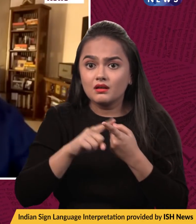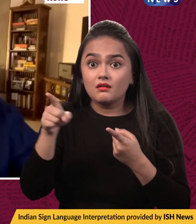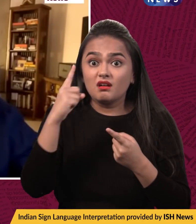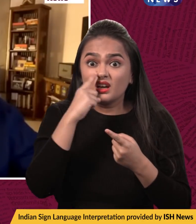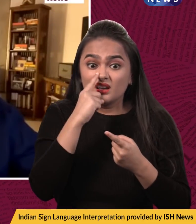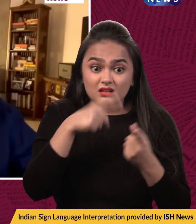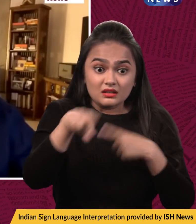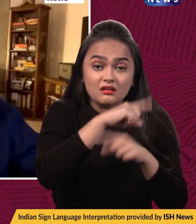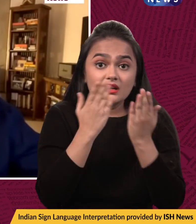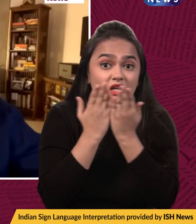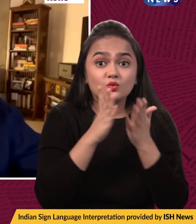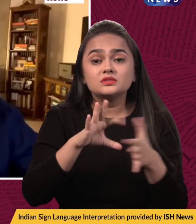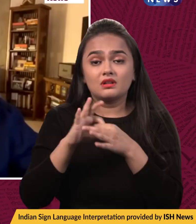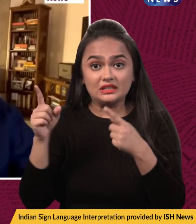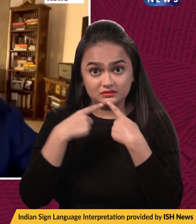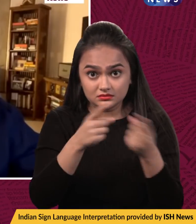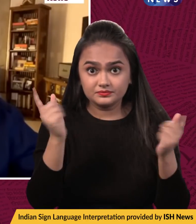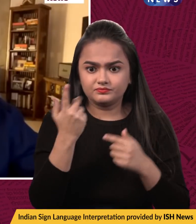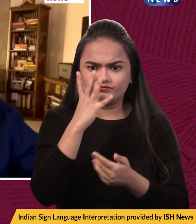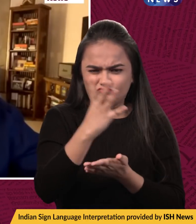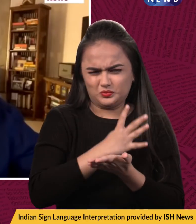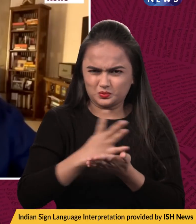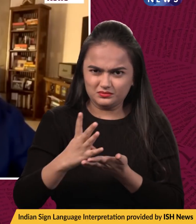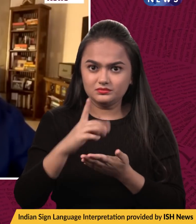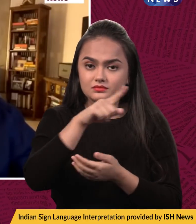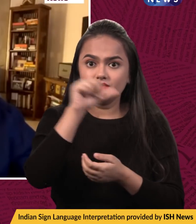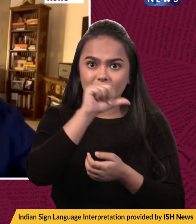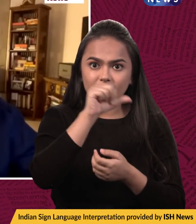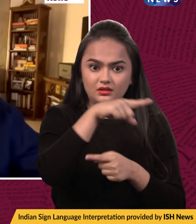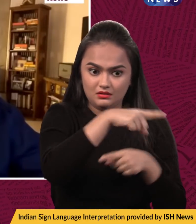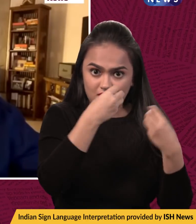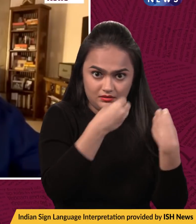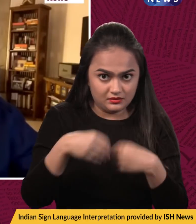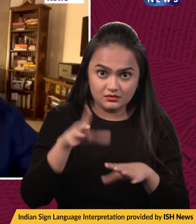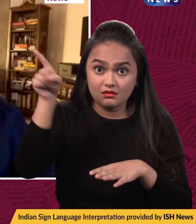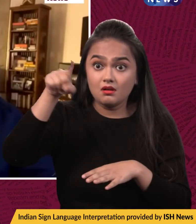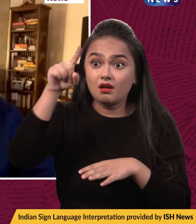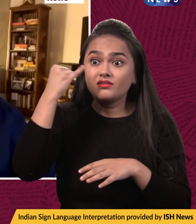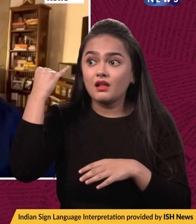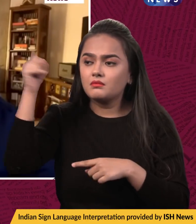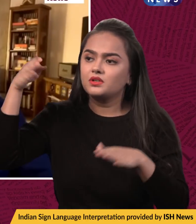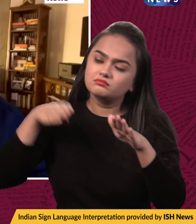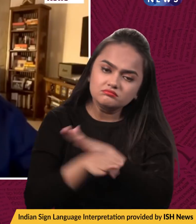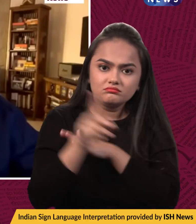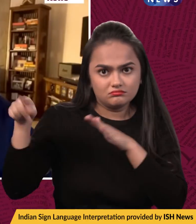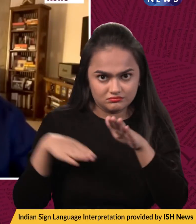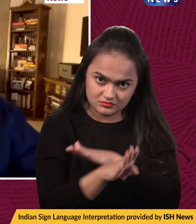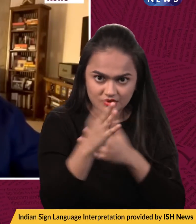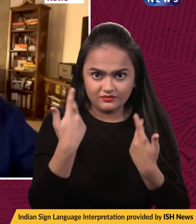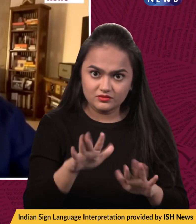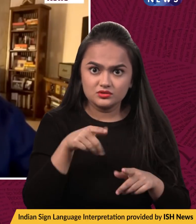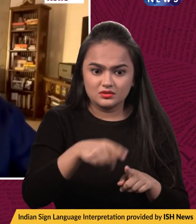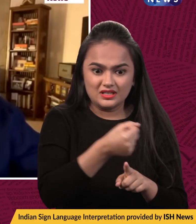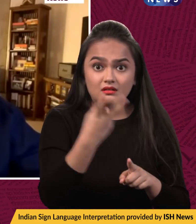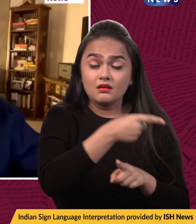for girls' education. Now, this comes 4 weeks after Afghan boys have been allowed to enter and allowed